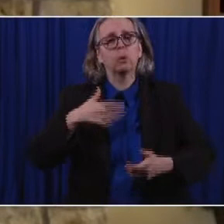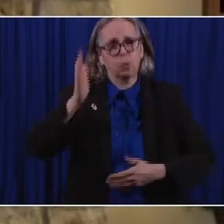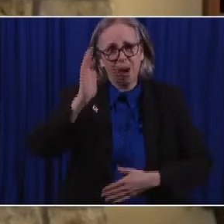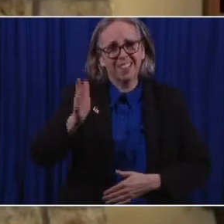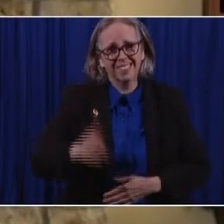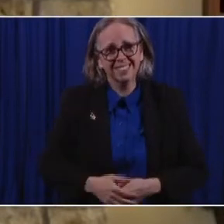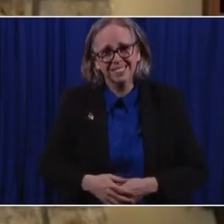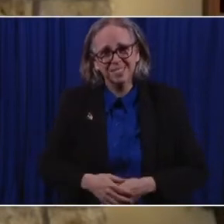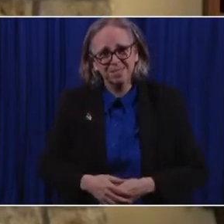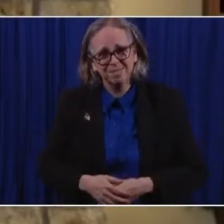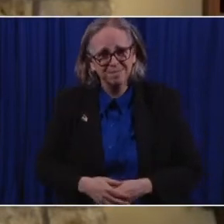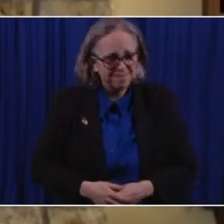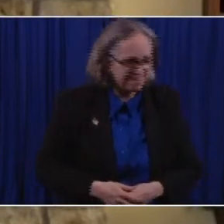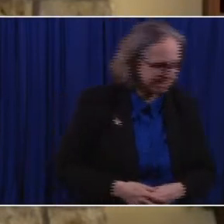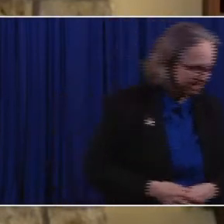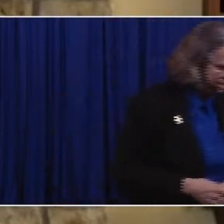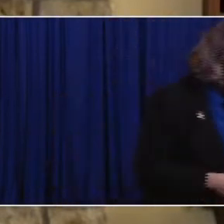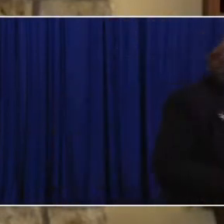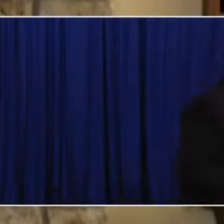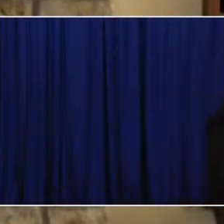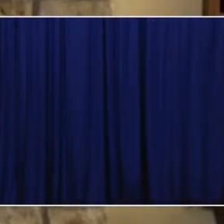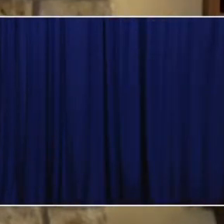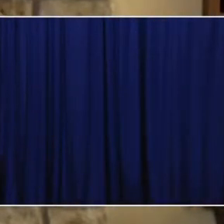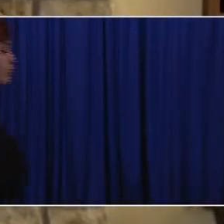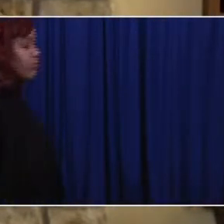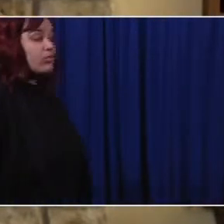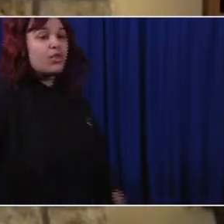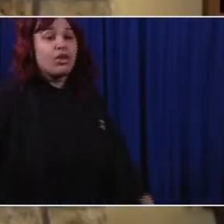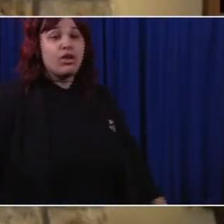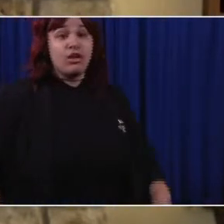Next question is from Justin Dennis at mahoningmatters.com.